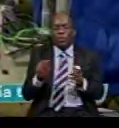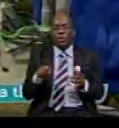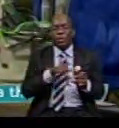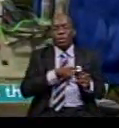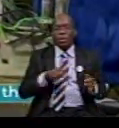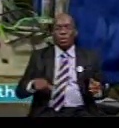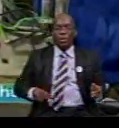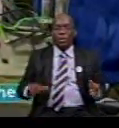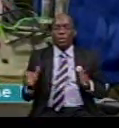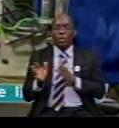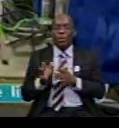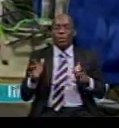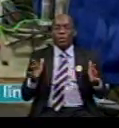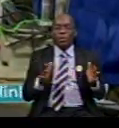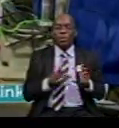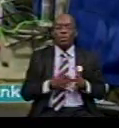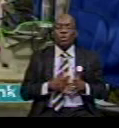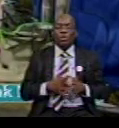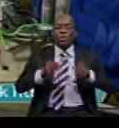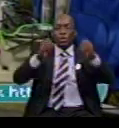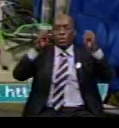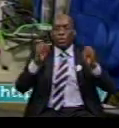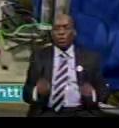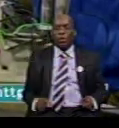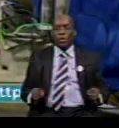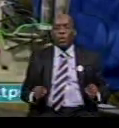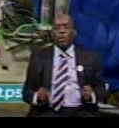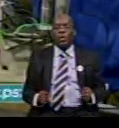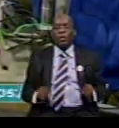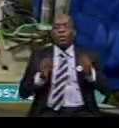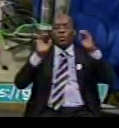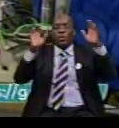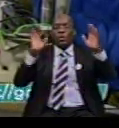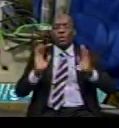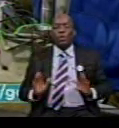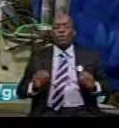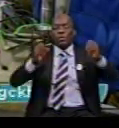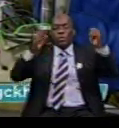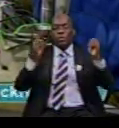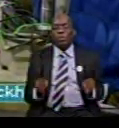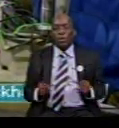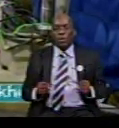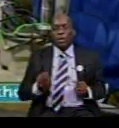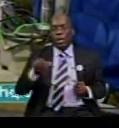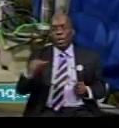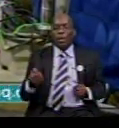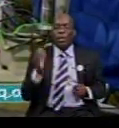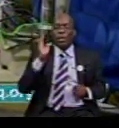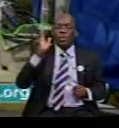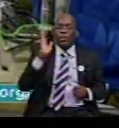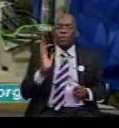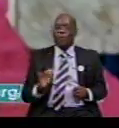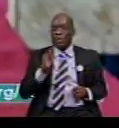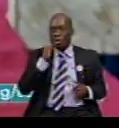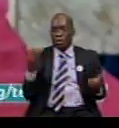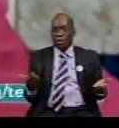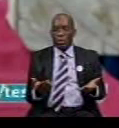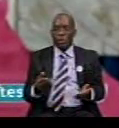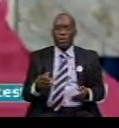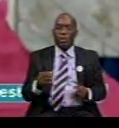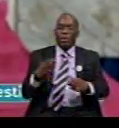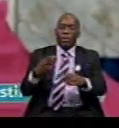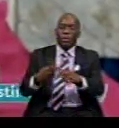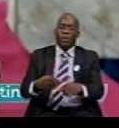Jesus' power, superpower. Another testifier is here. Oruko mi ni Abosede